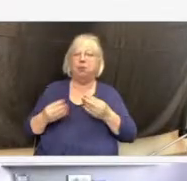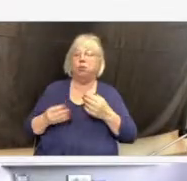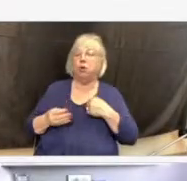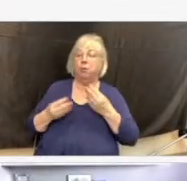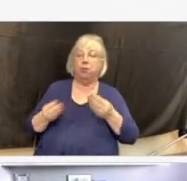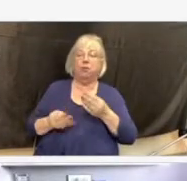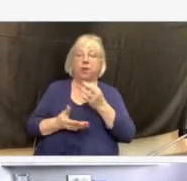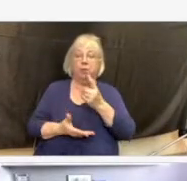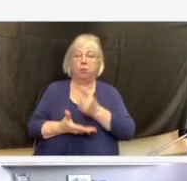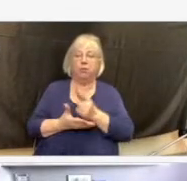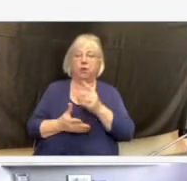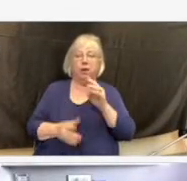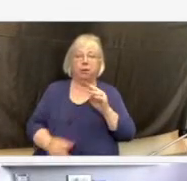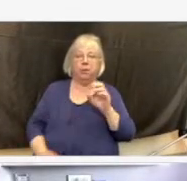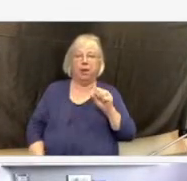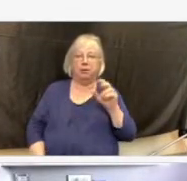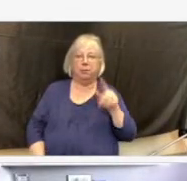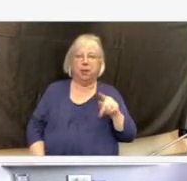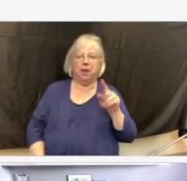item MSP